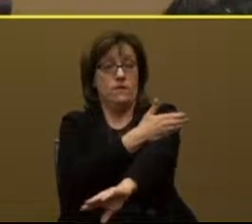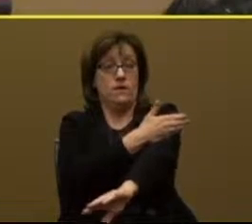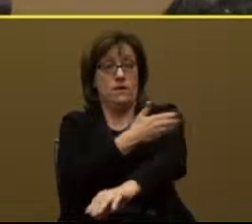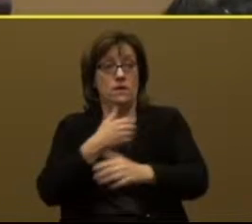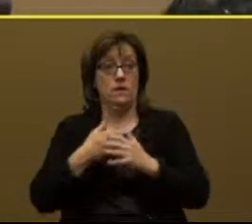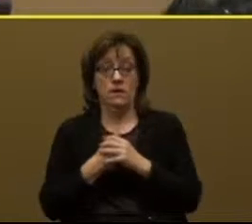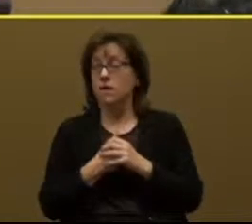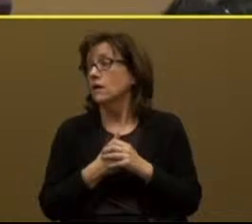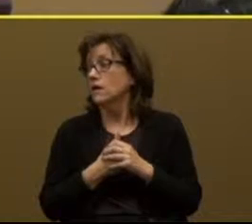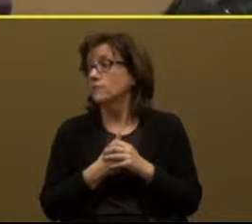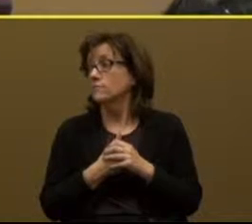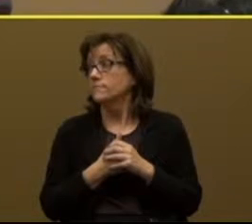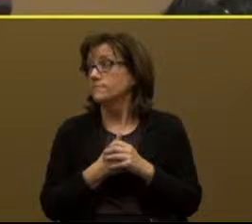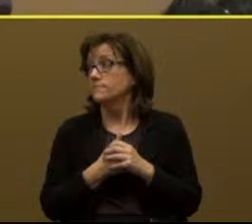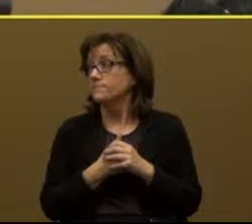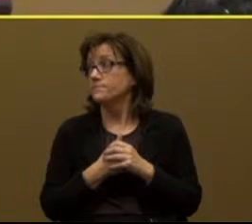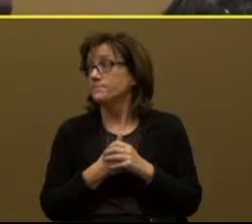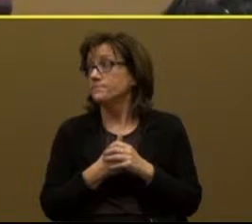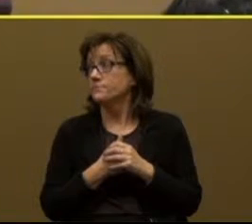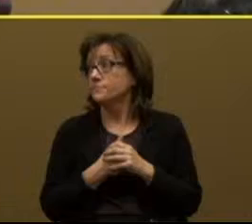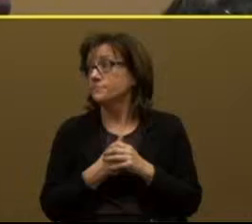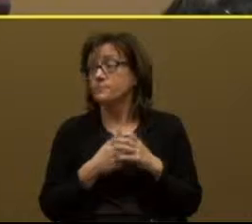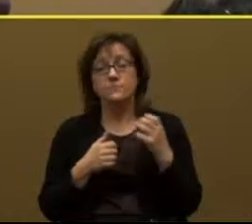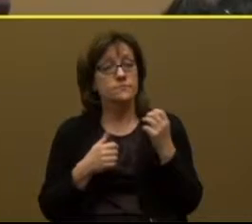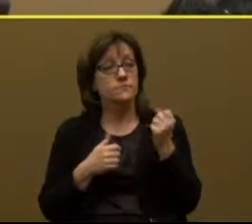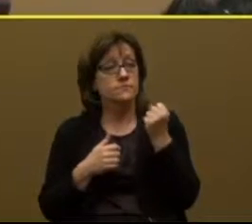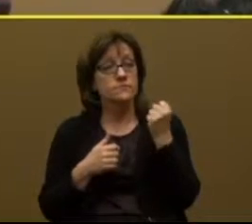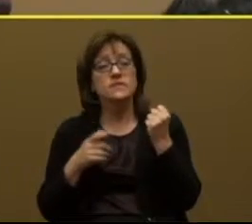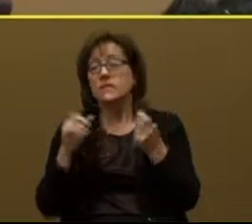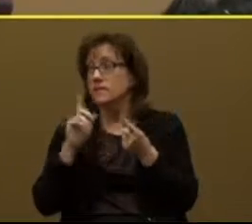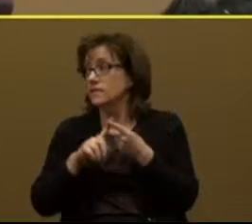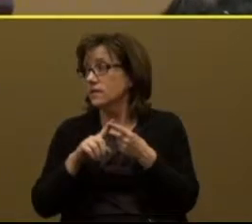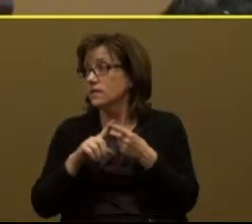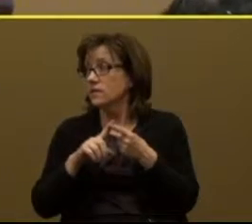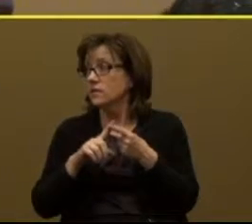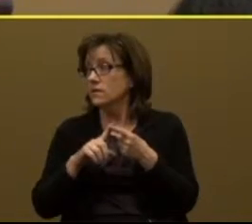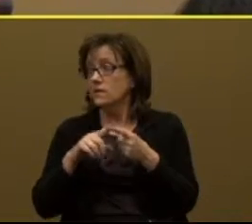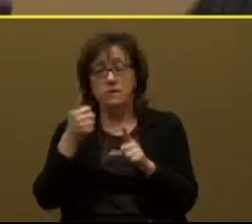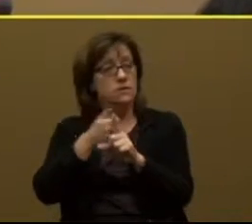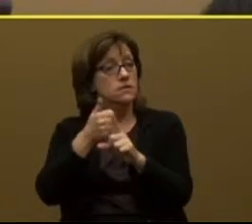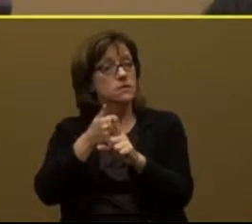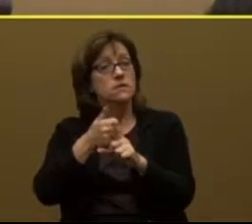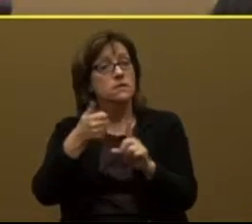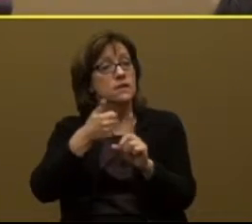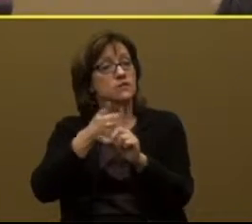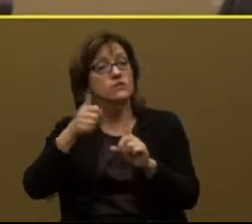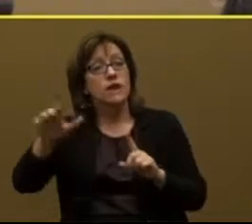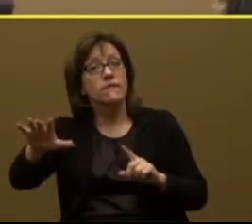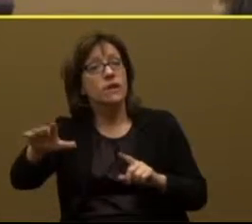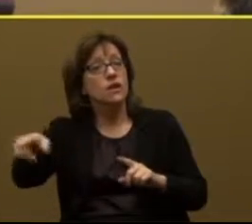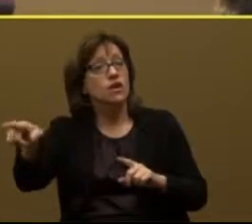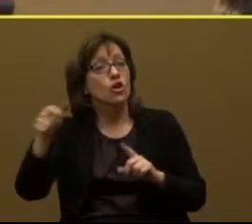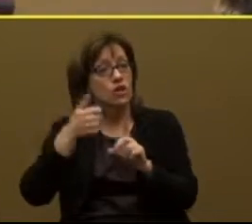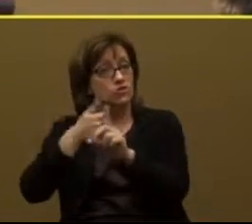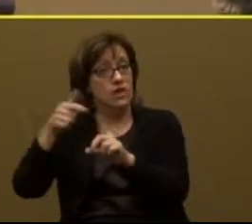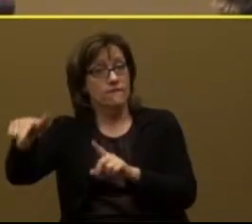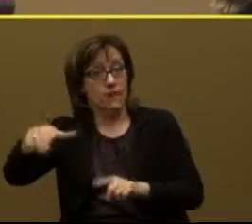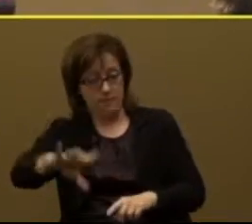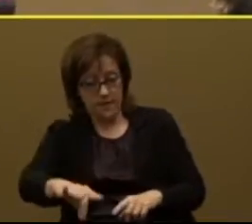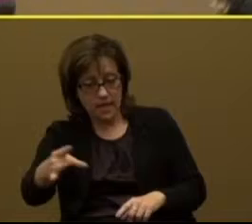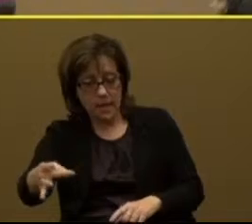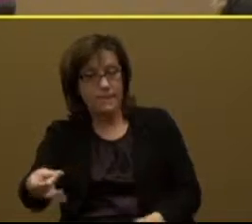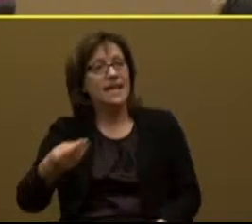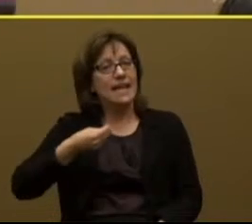open hand cue until Kristi is picking this up independently and handing it to me, and then